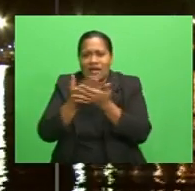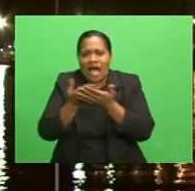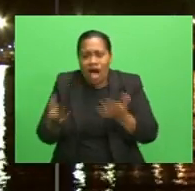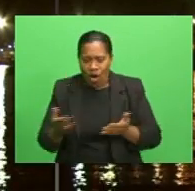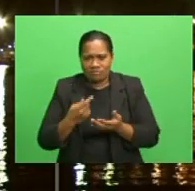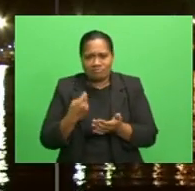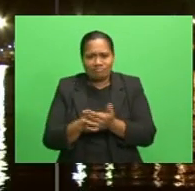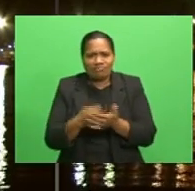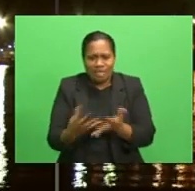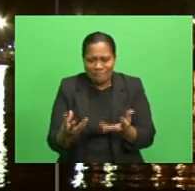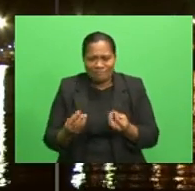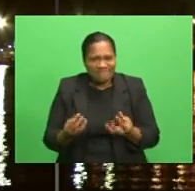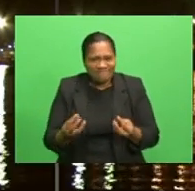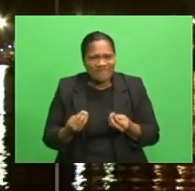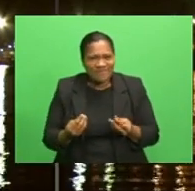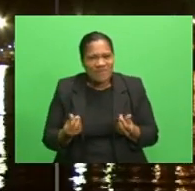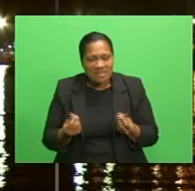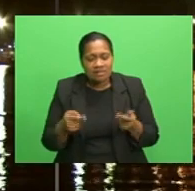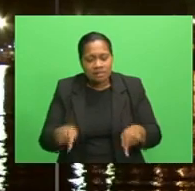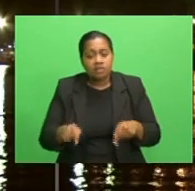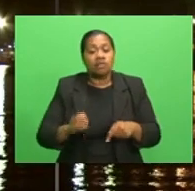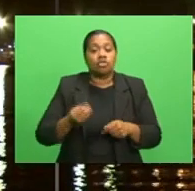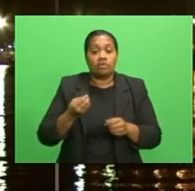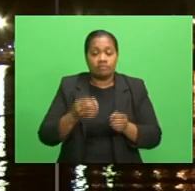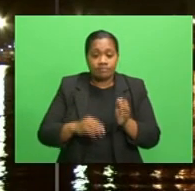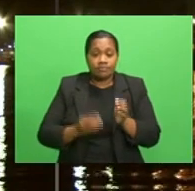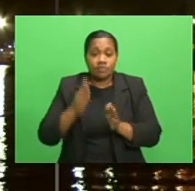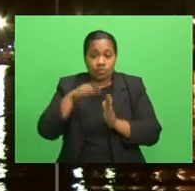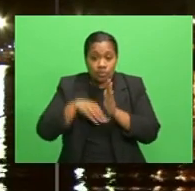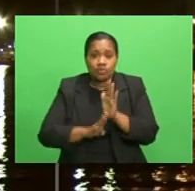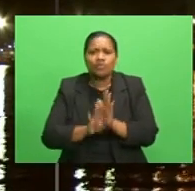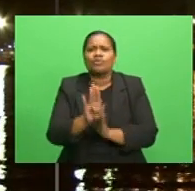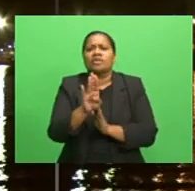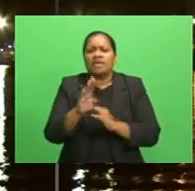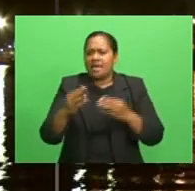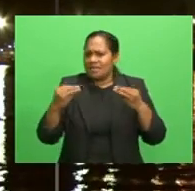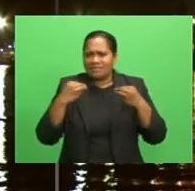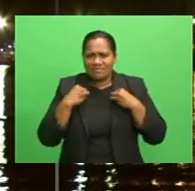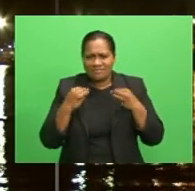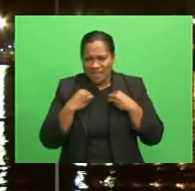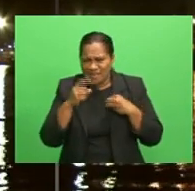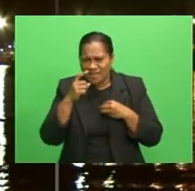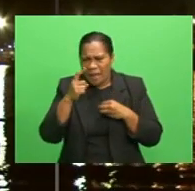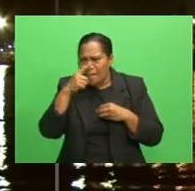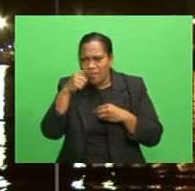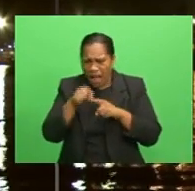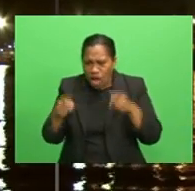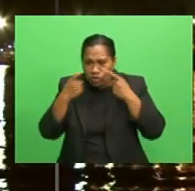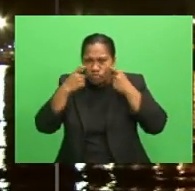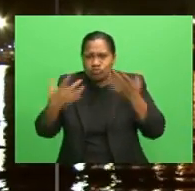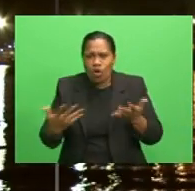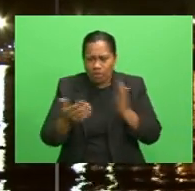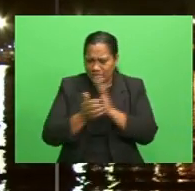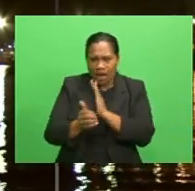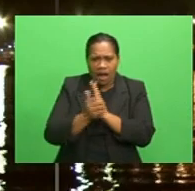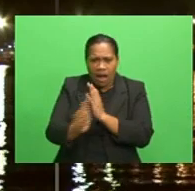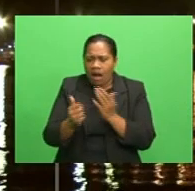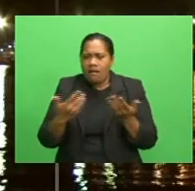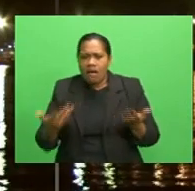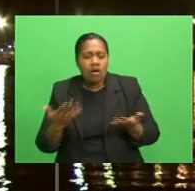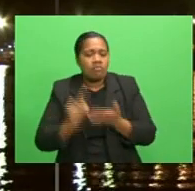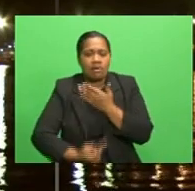Reserve Bank of Fiji says the creativity, resilience and entrepreneurship shown by our people during this crisis is a positive